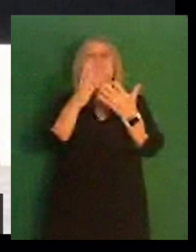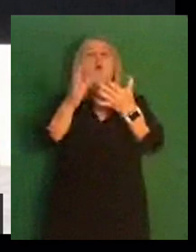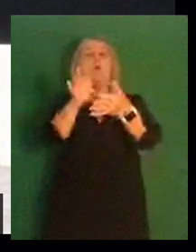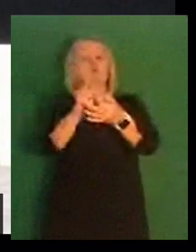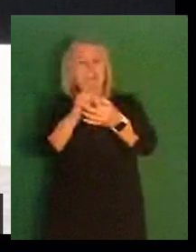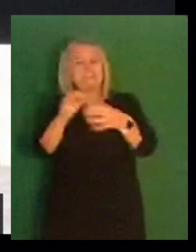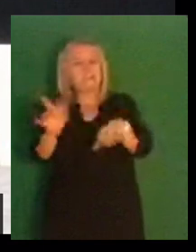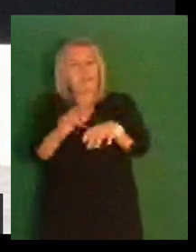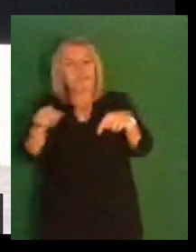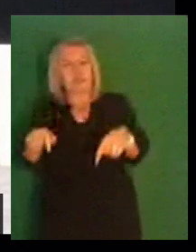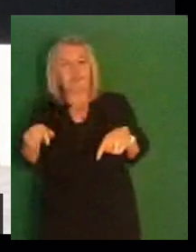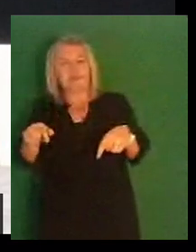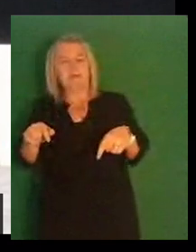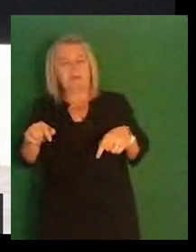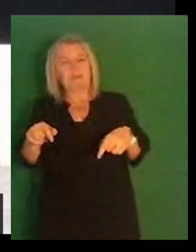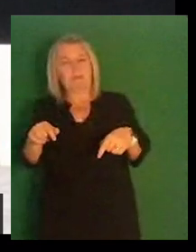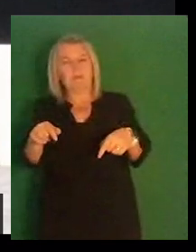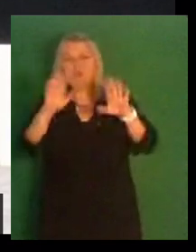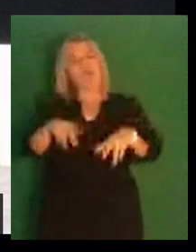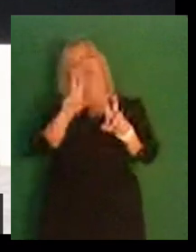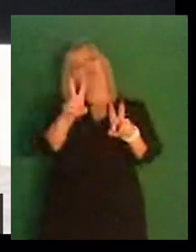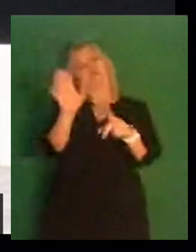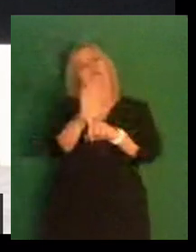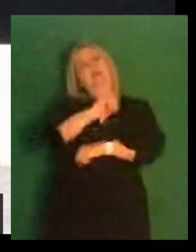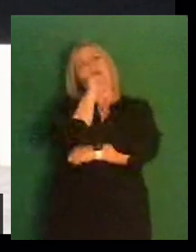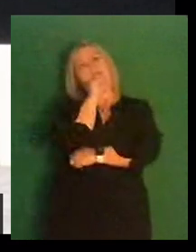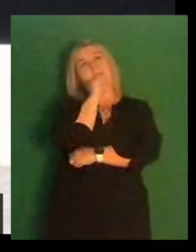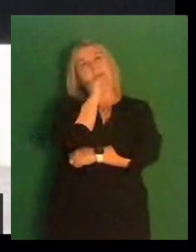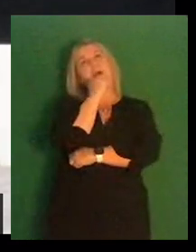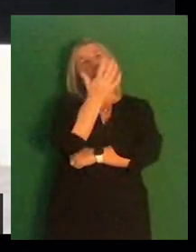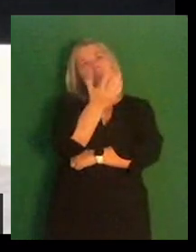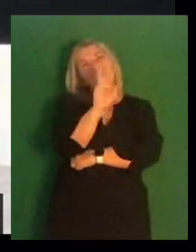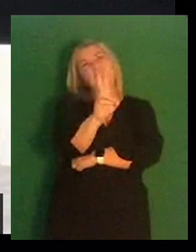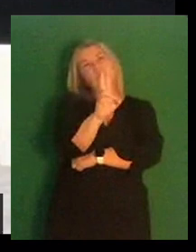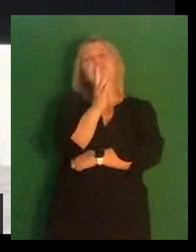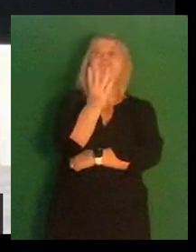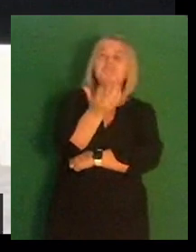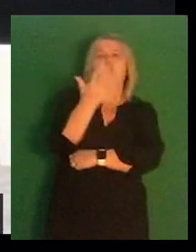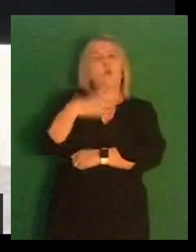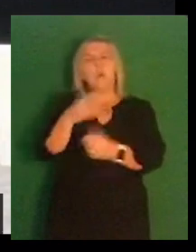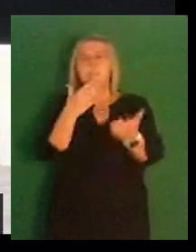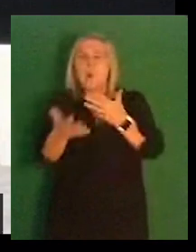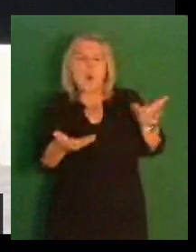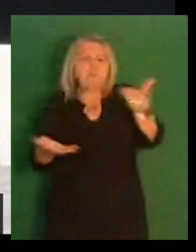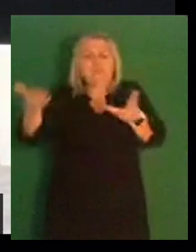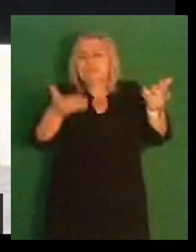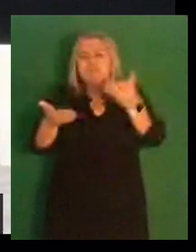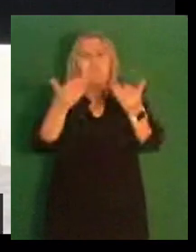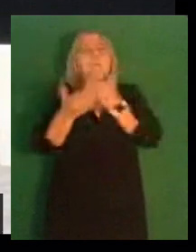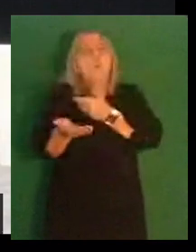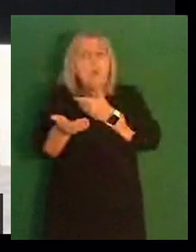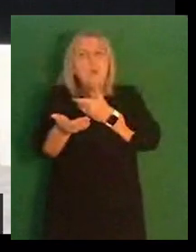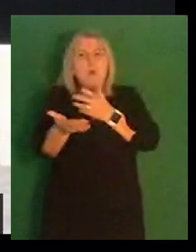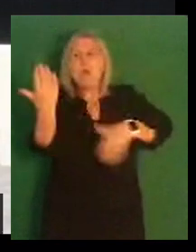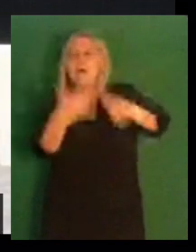just watching a static film, and create something that's got more of a kind of serendipity or unexpectedness,